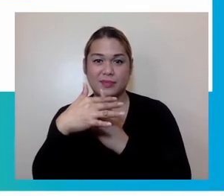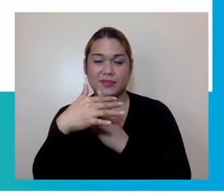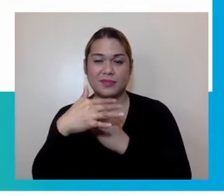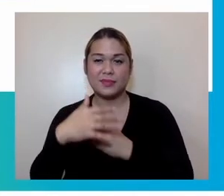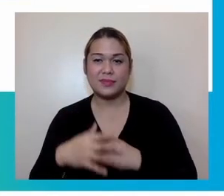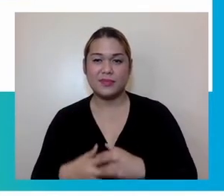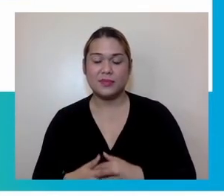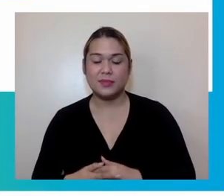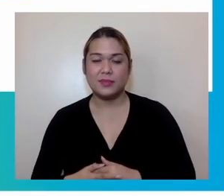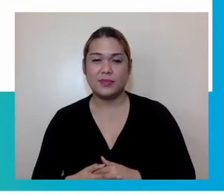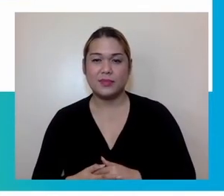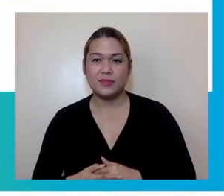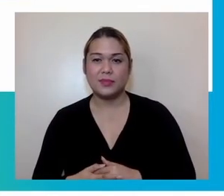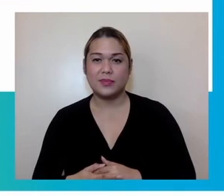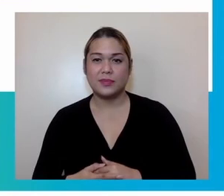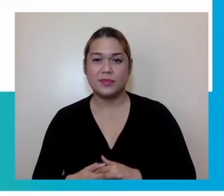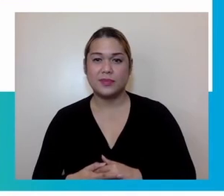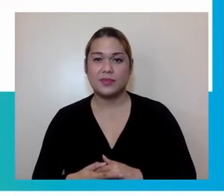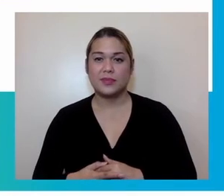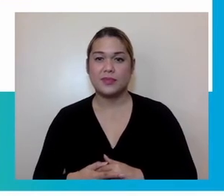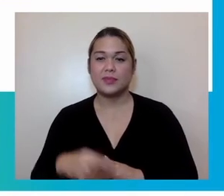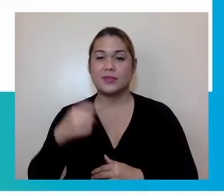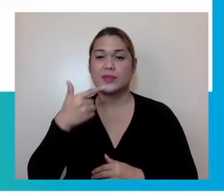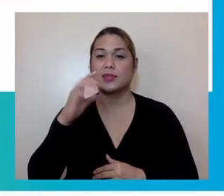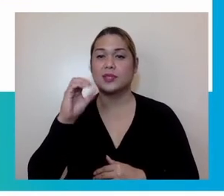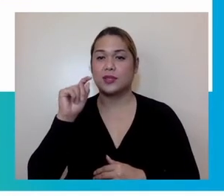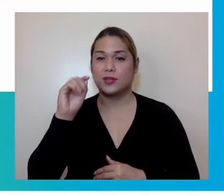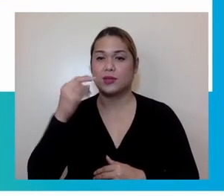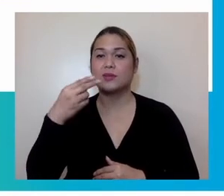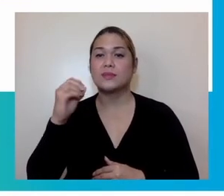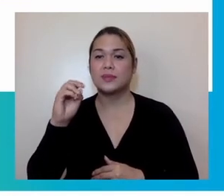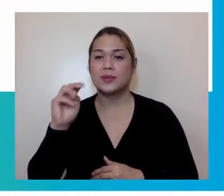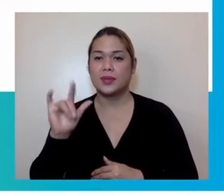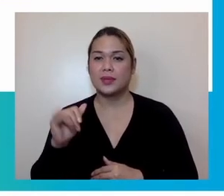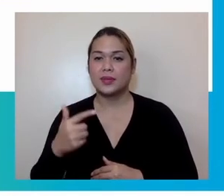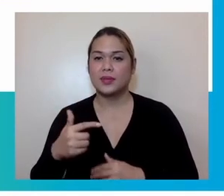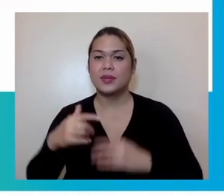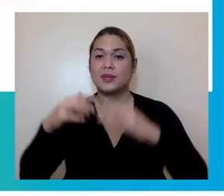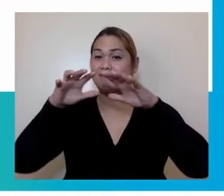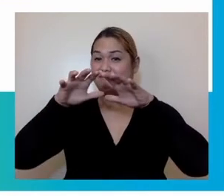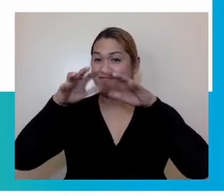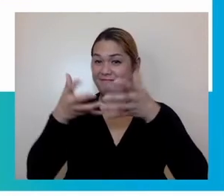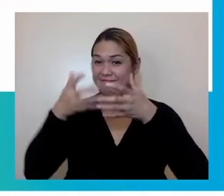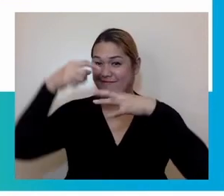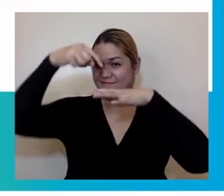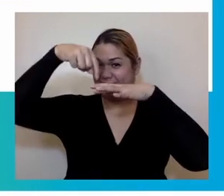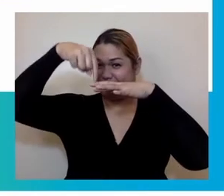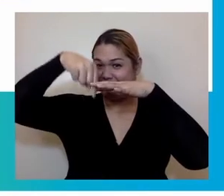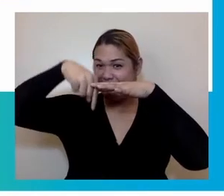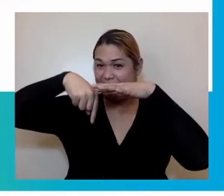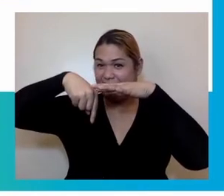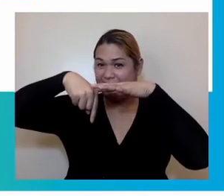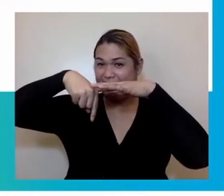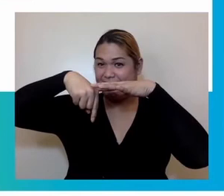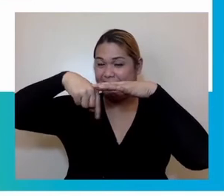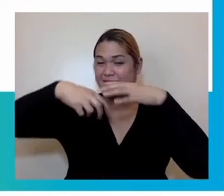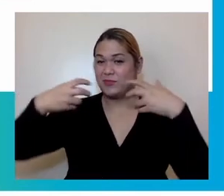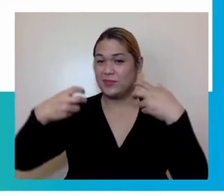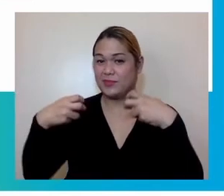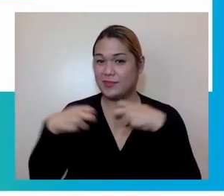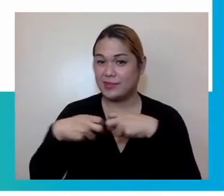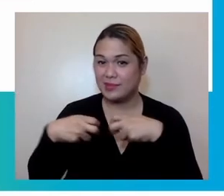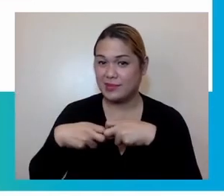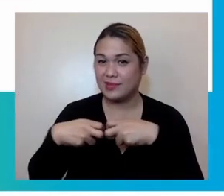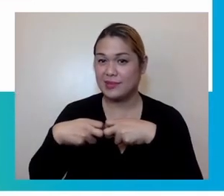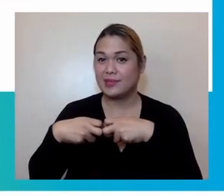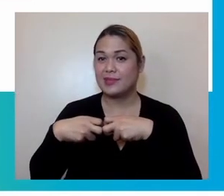investment. It's very expensive. Even the IFI, ADB, IFC, World Bank are reluctant to fund